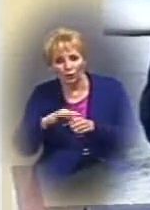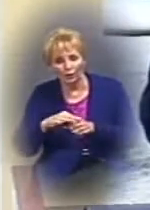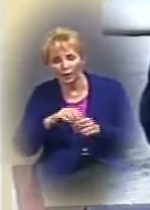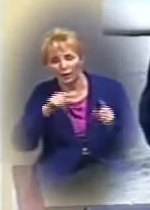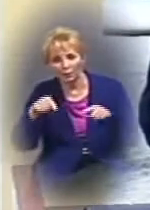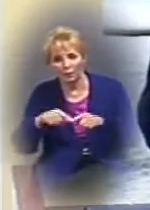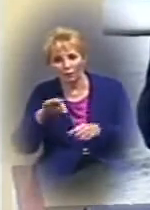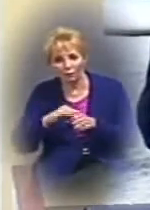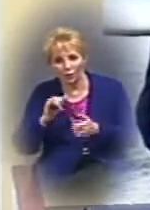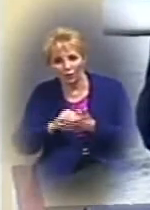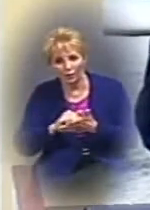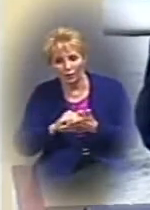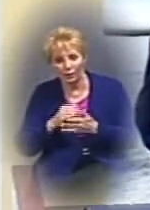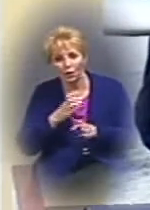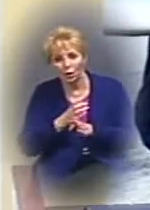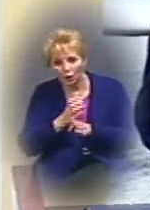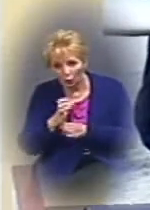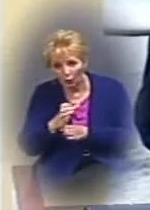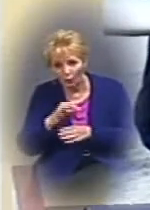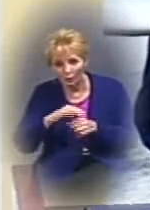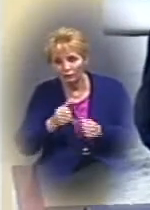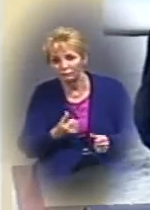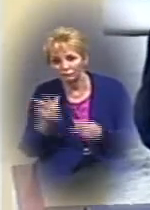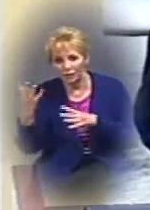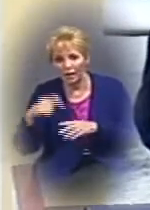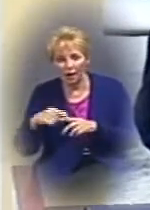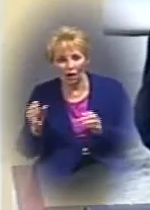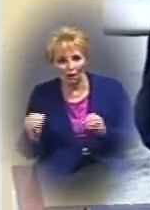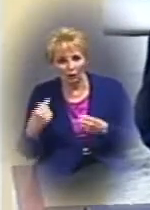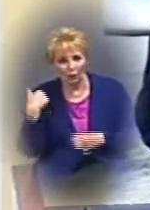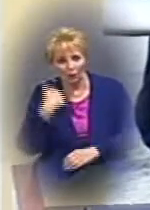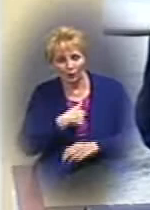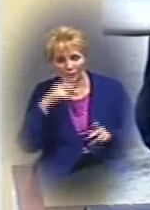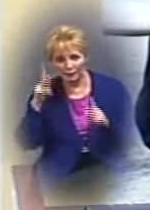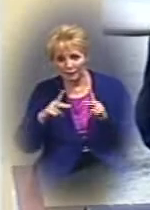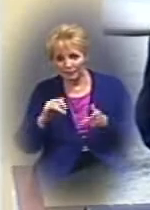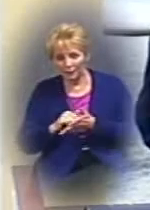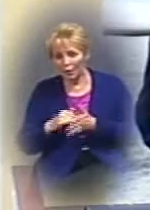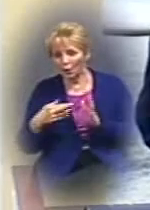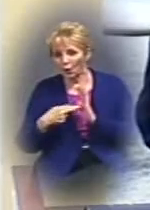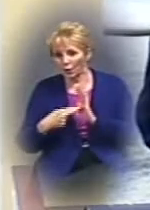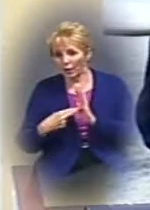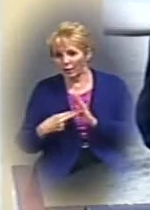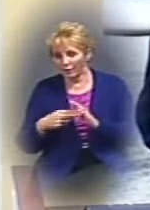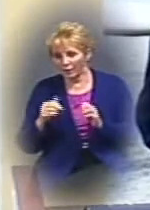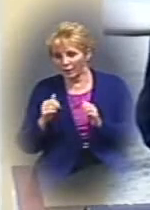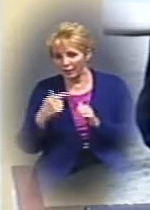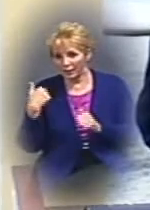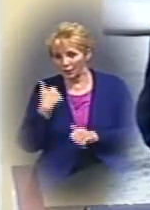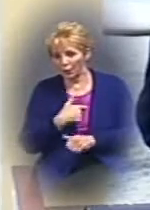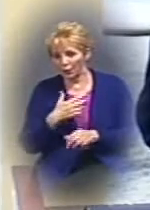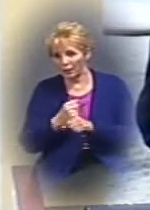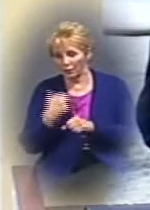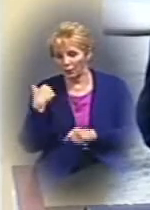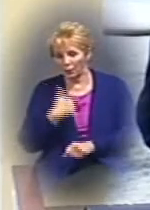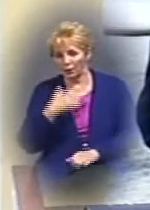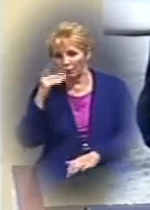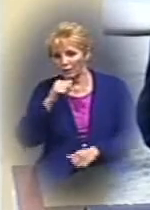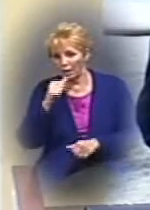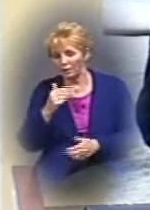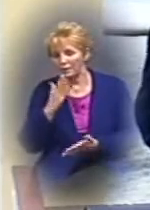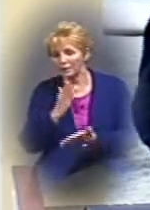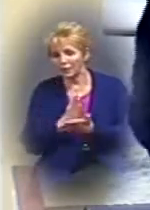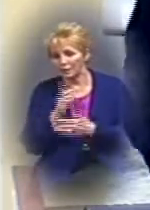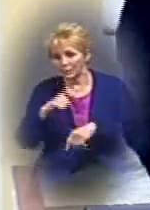out and vote these career politicians out of office. We, the citizens, deserve better representation than we're getting, and we will not stop. Your time